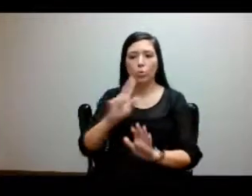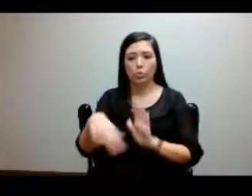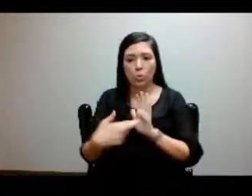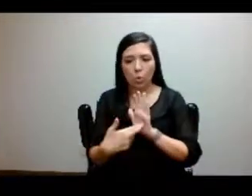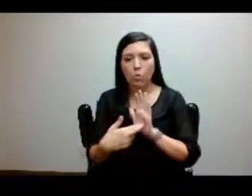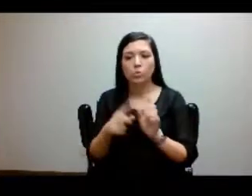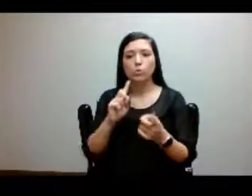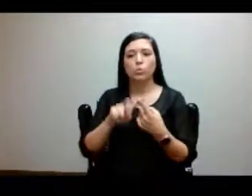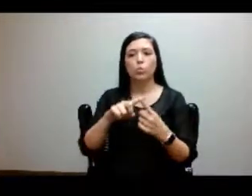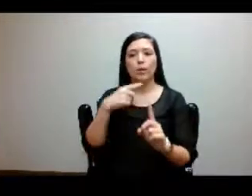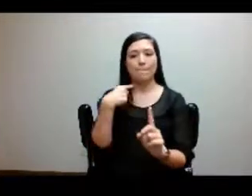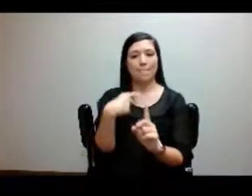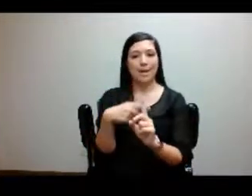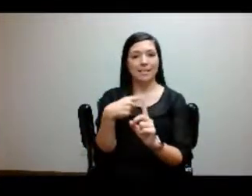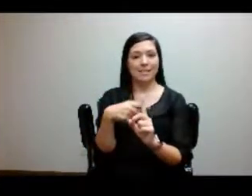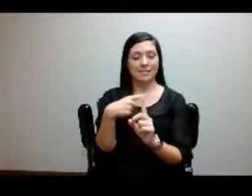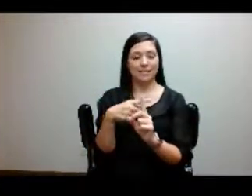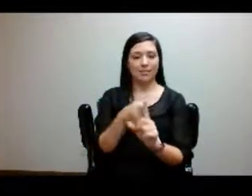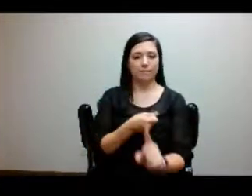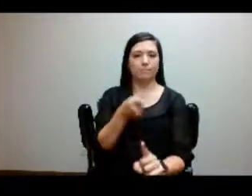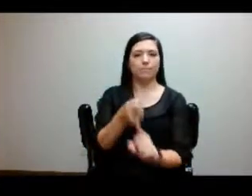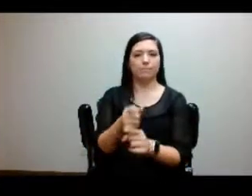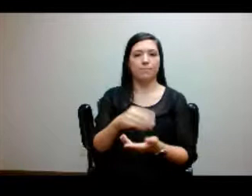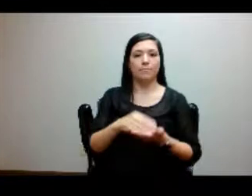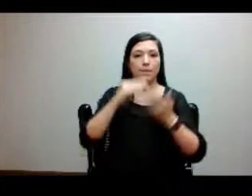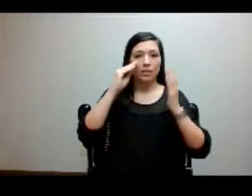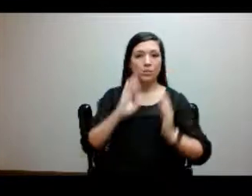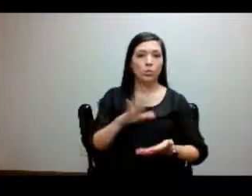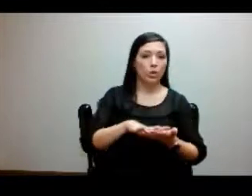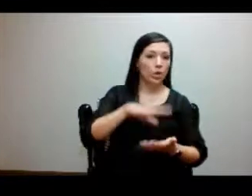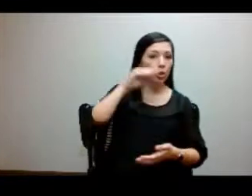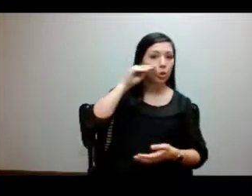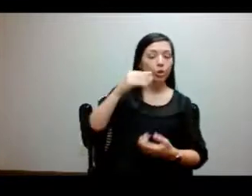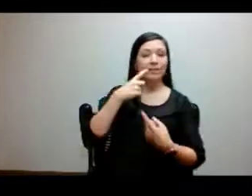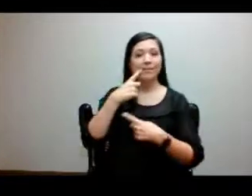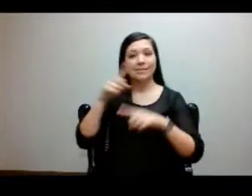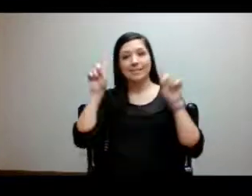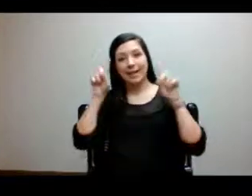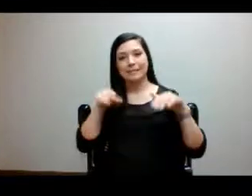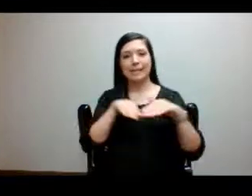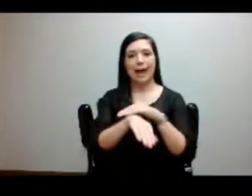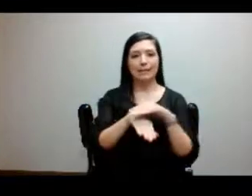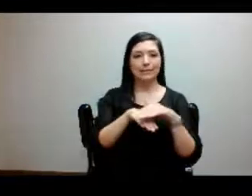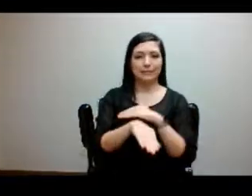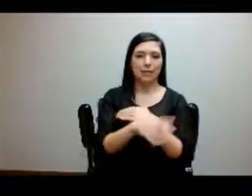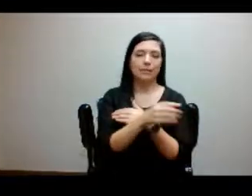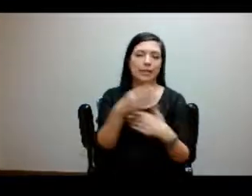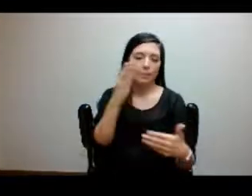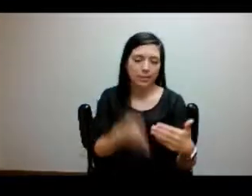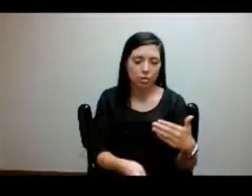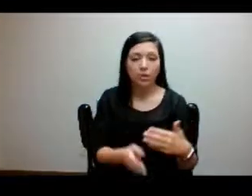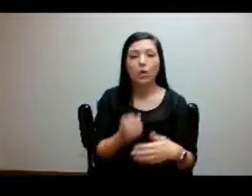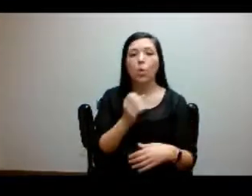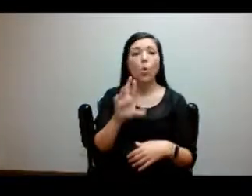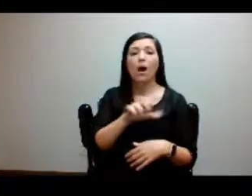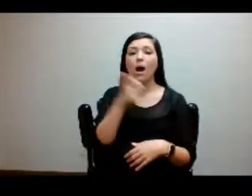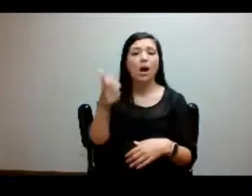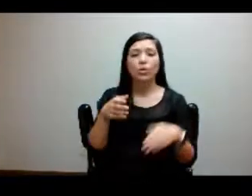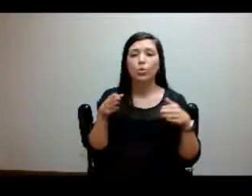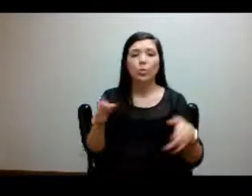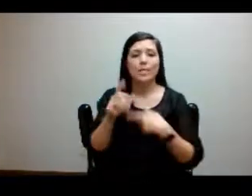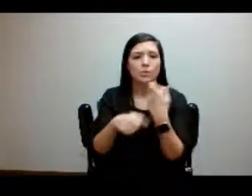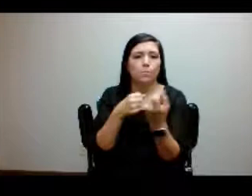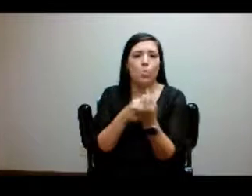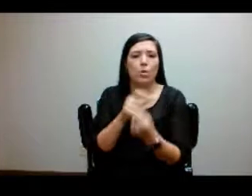positively impact student learning, success, access, and completion, or in some other ways have supported